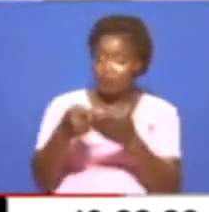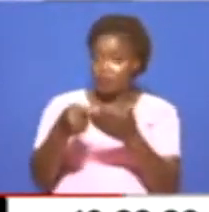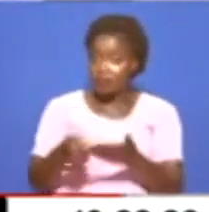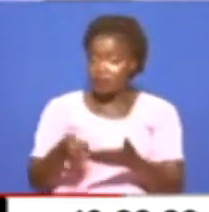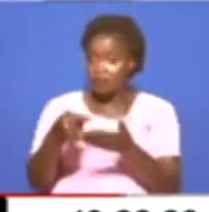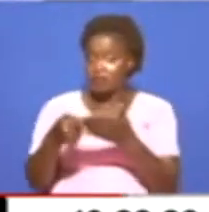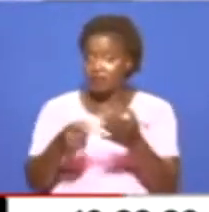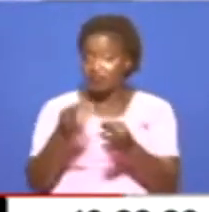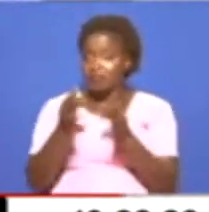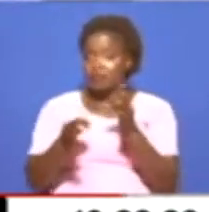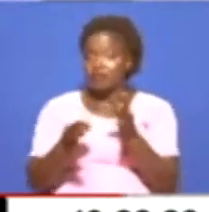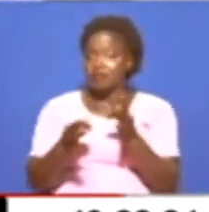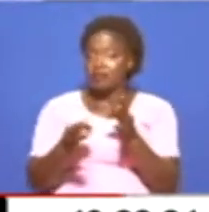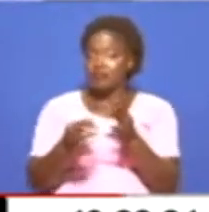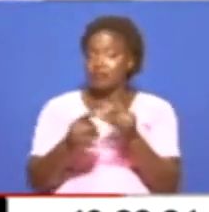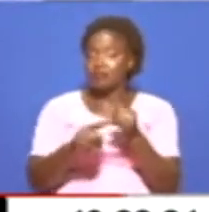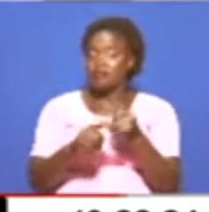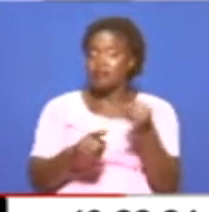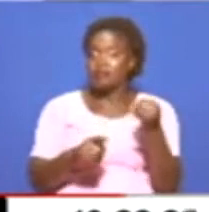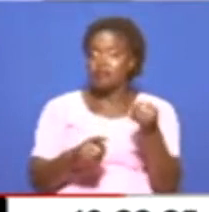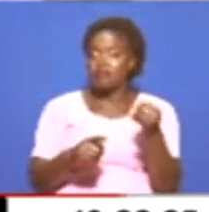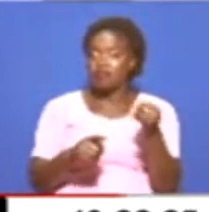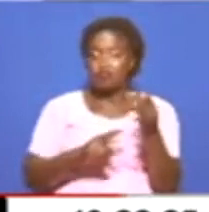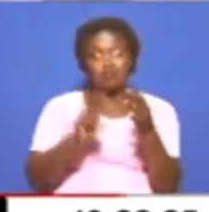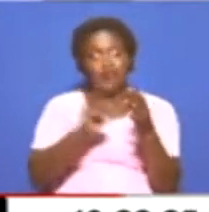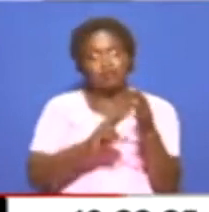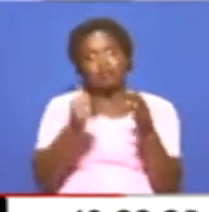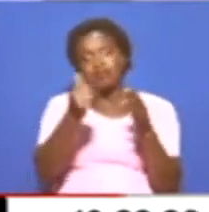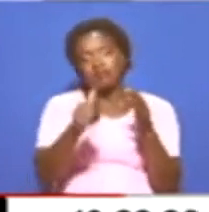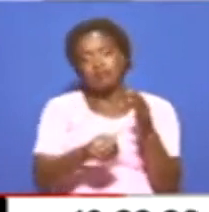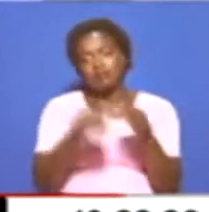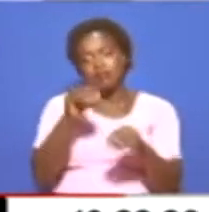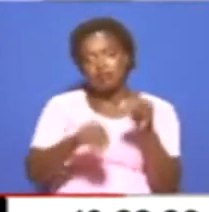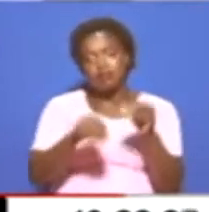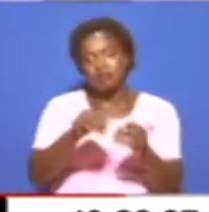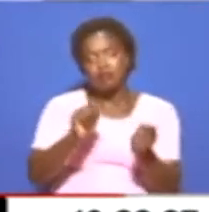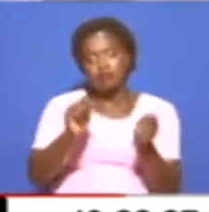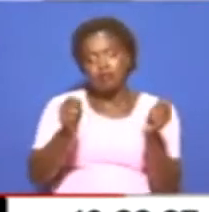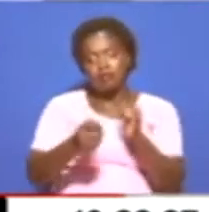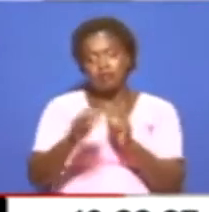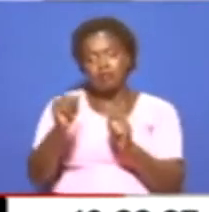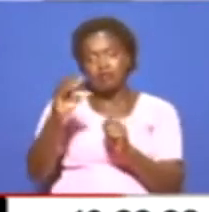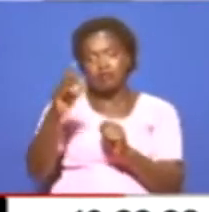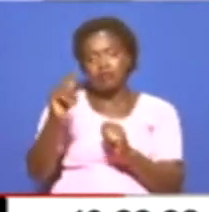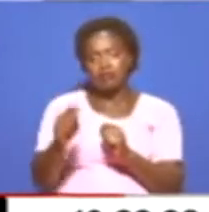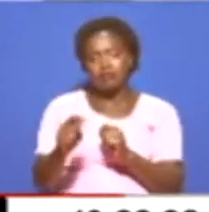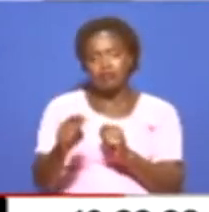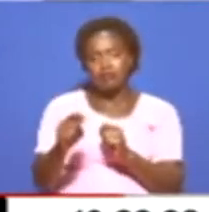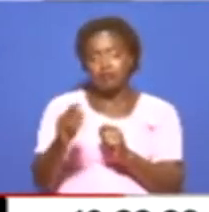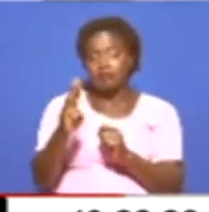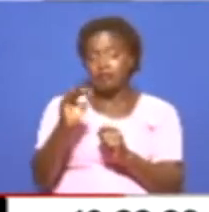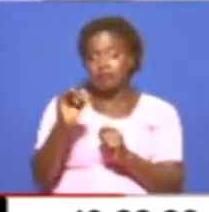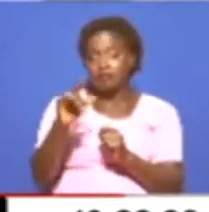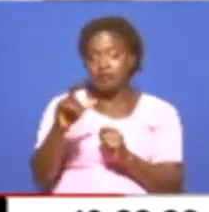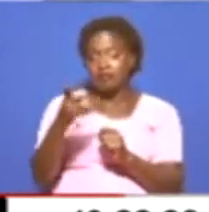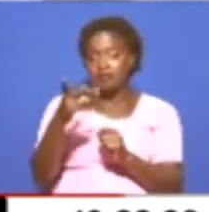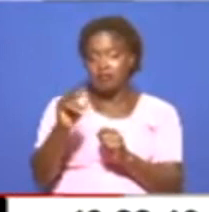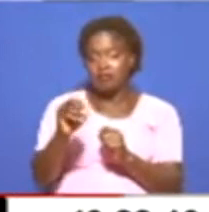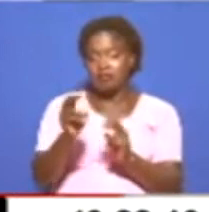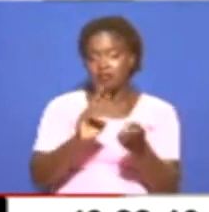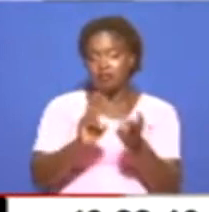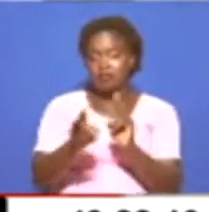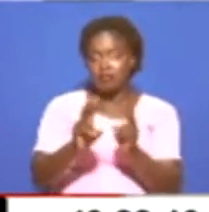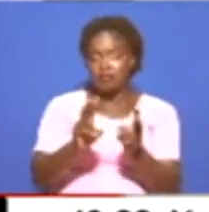one, you have not first read the Election Amendment Act or Election Amendment Bill of 2022. You can